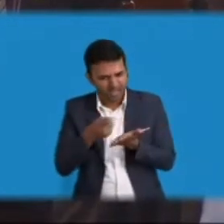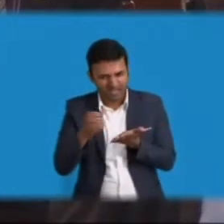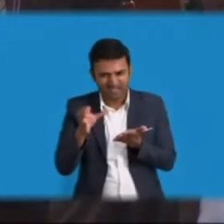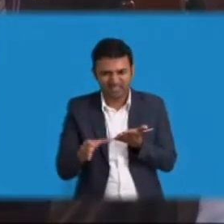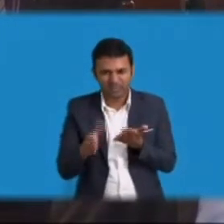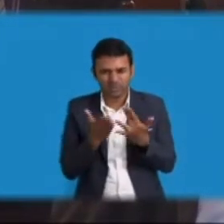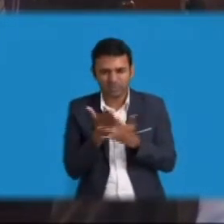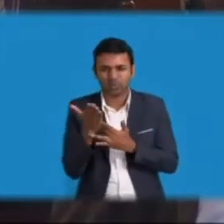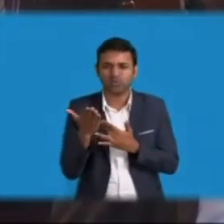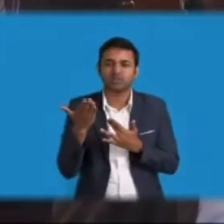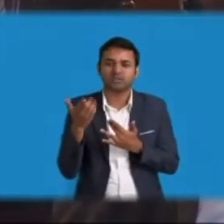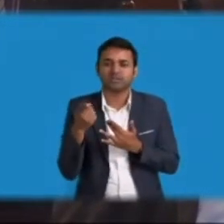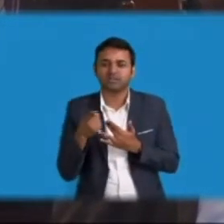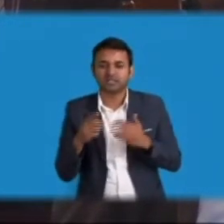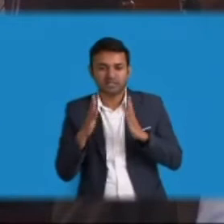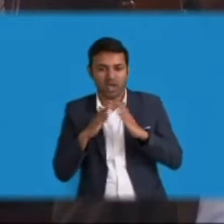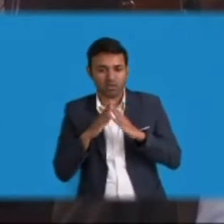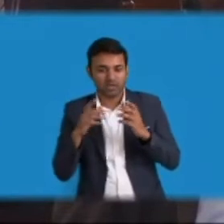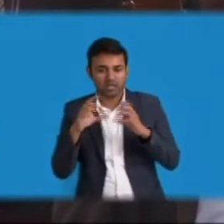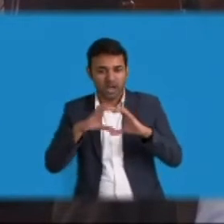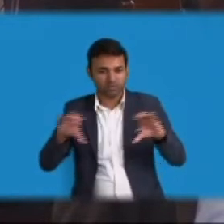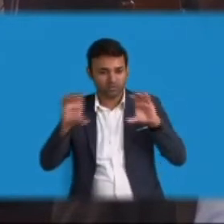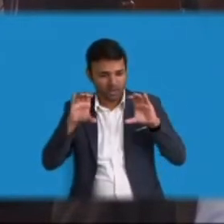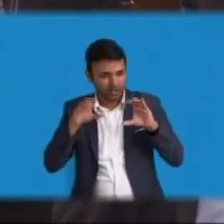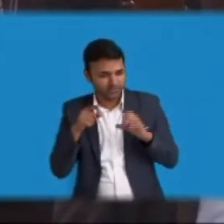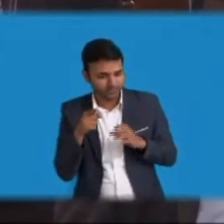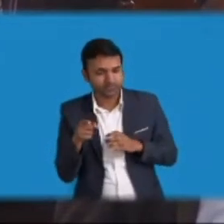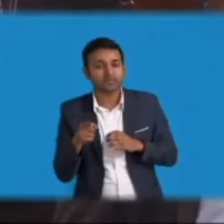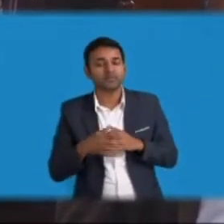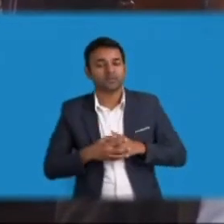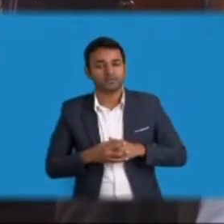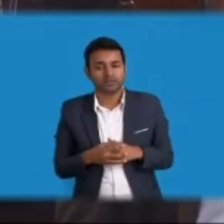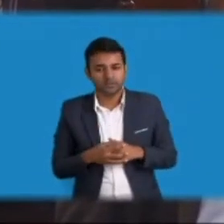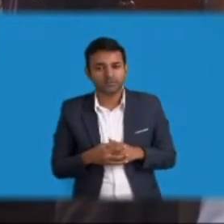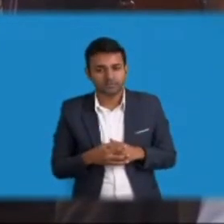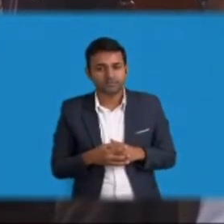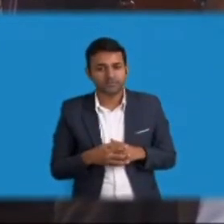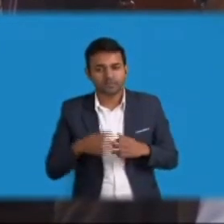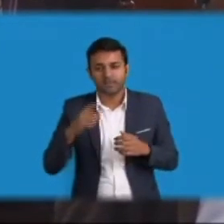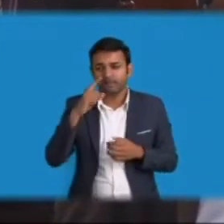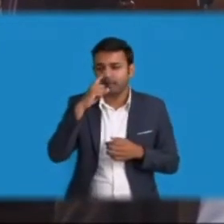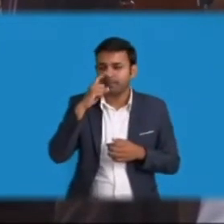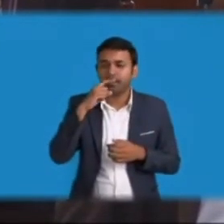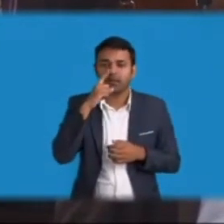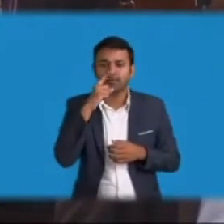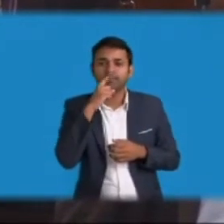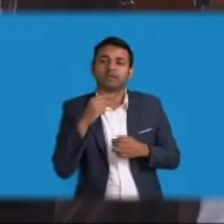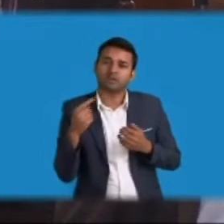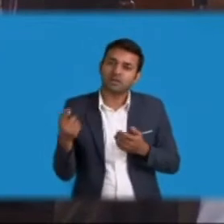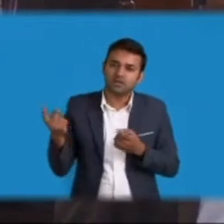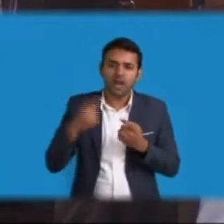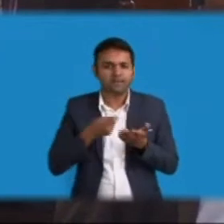councils. Madam Speaker, it is encouraging to note that our ratepayers took advantage of the program to pay their rates, and it has really helped